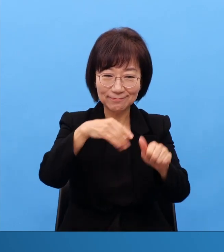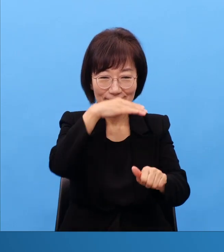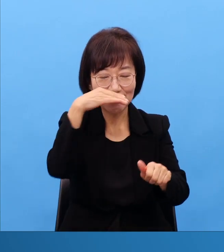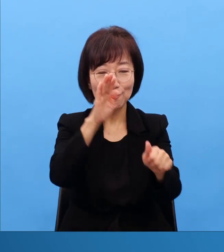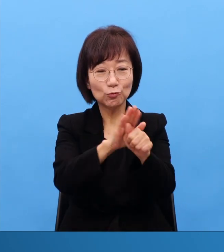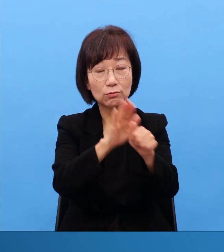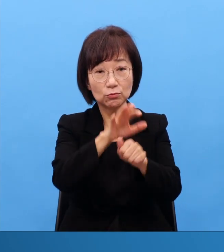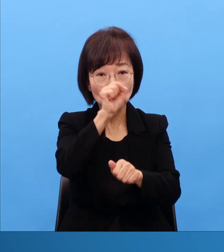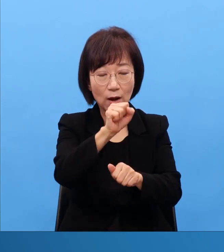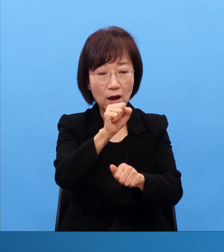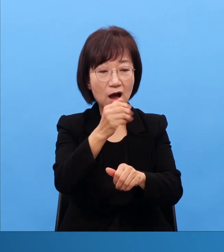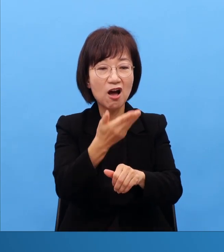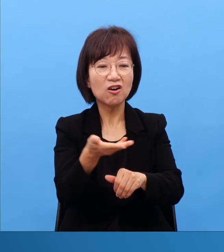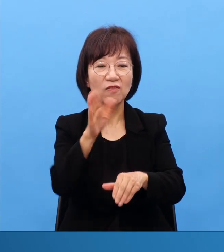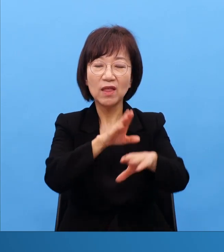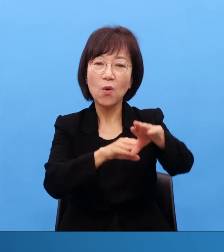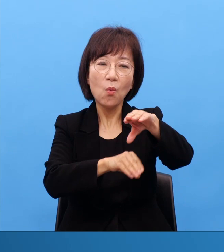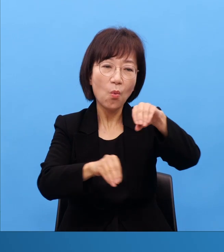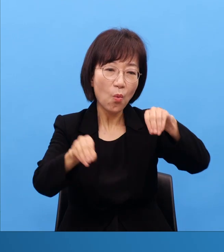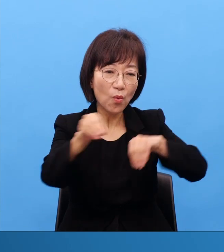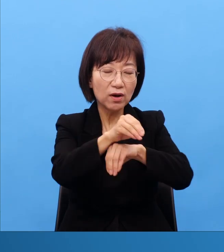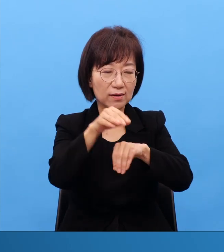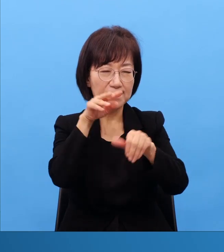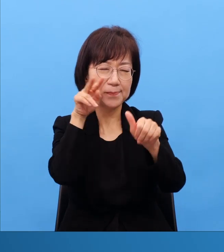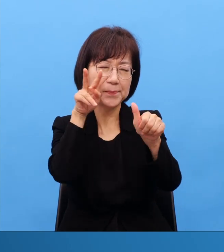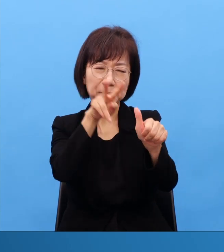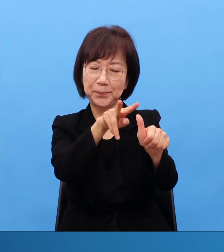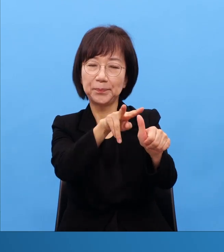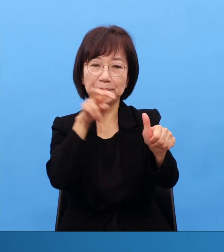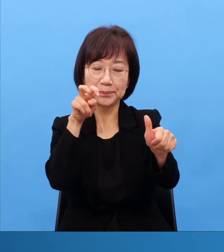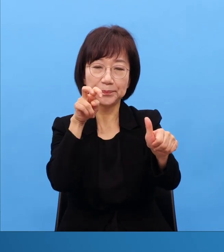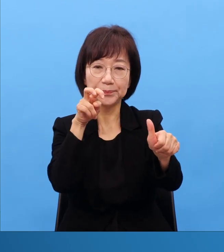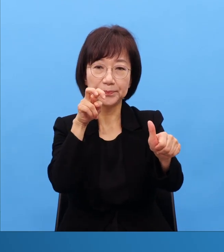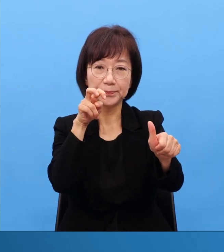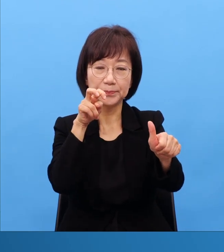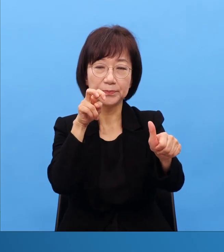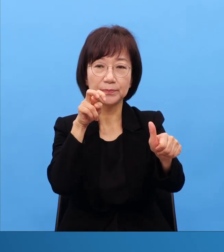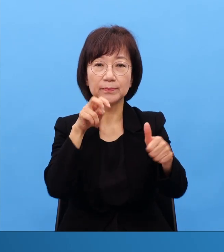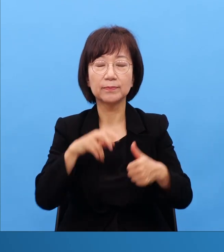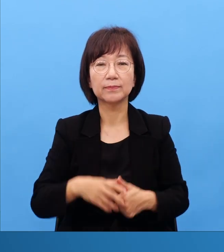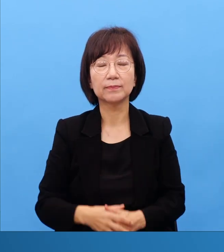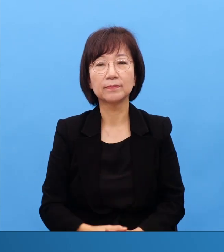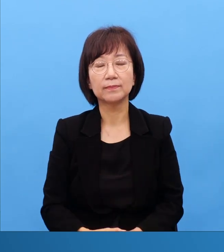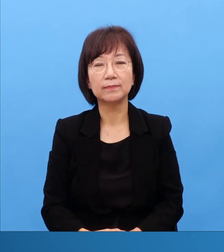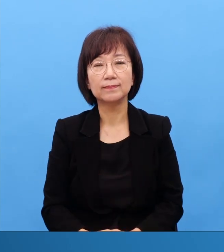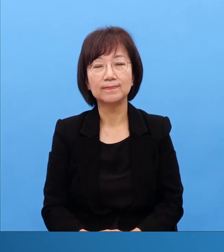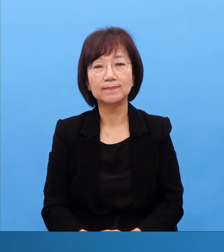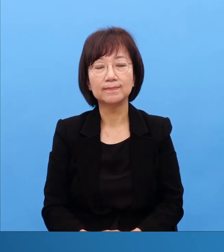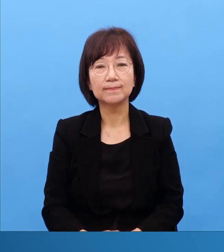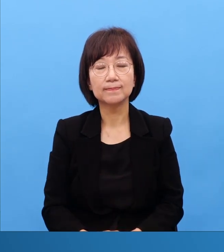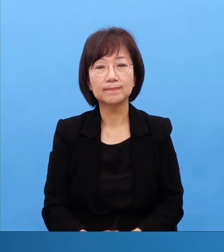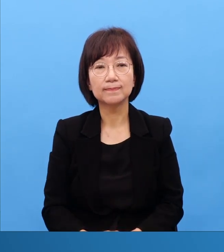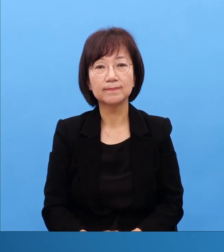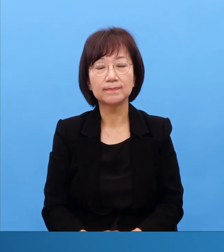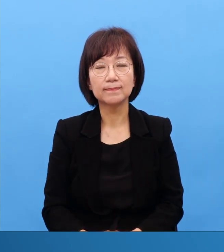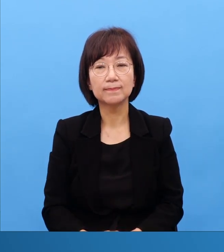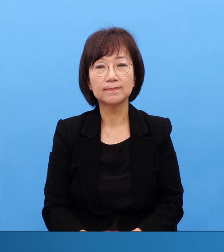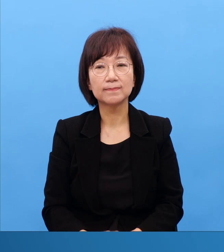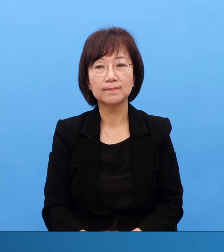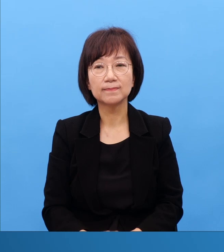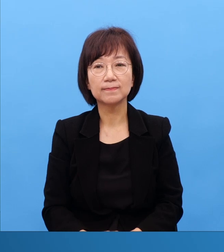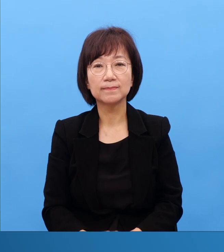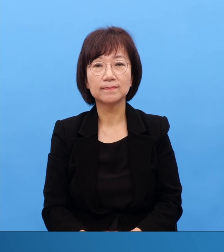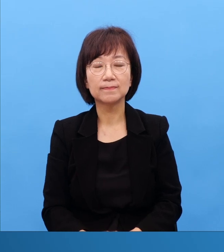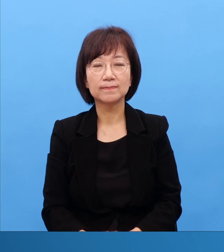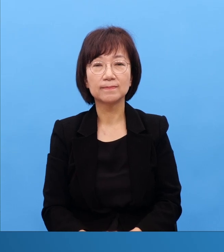is the state of the world. They're not trying to see how they can do goodwill upon others. It's about that hatred that they have, the enmity that they feel towards this individual.